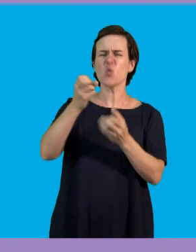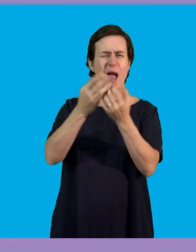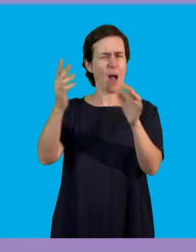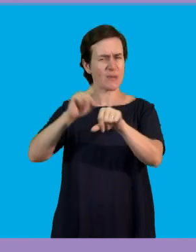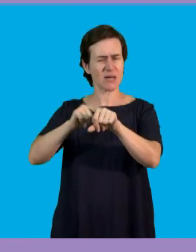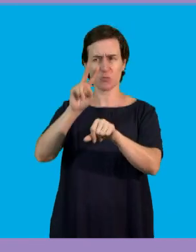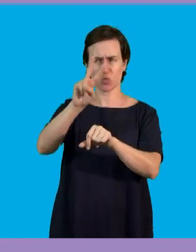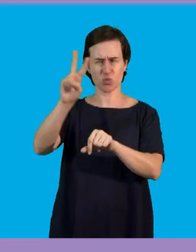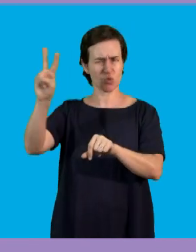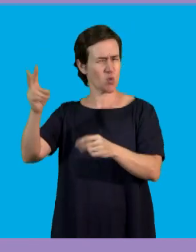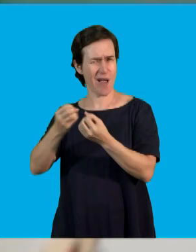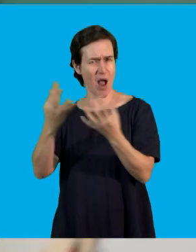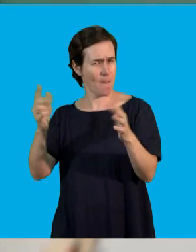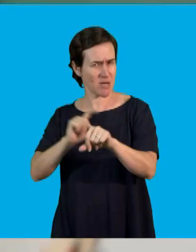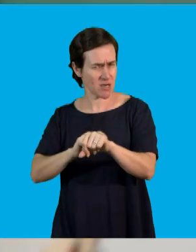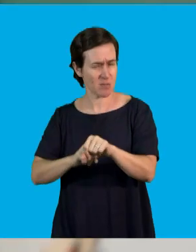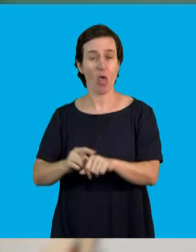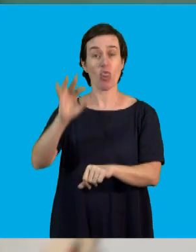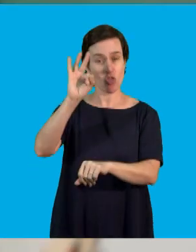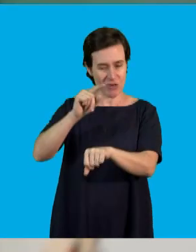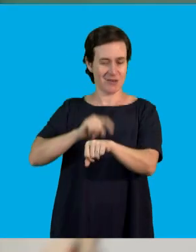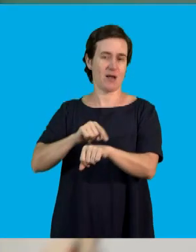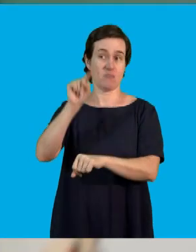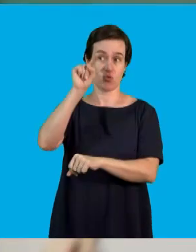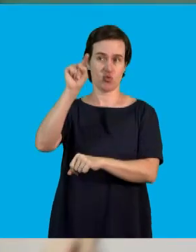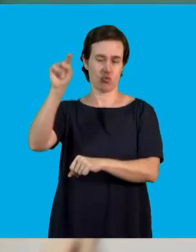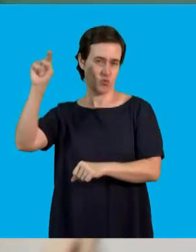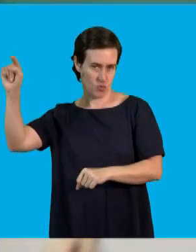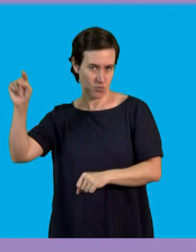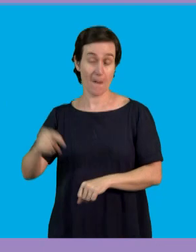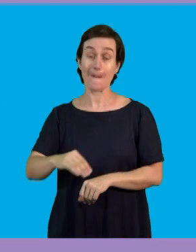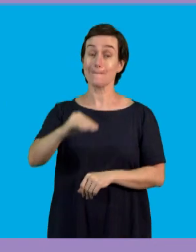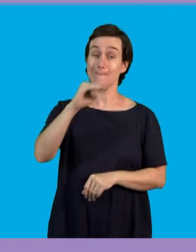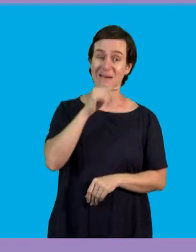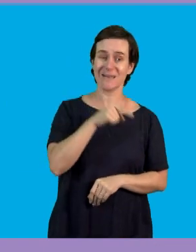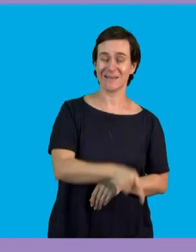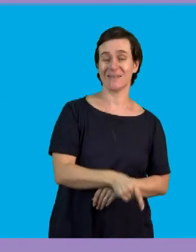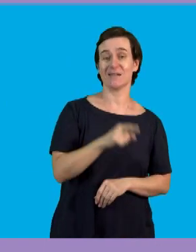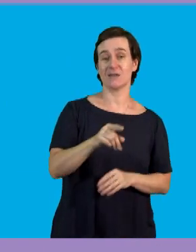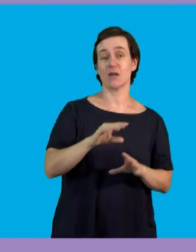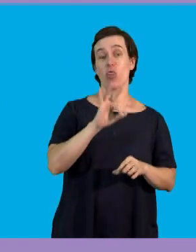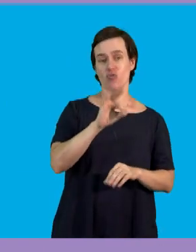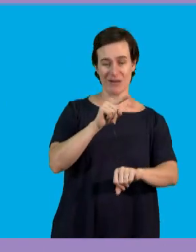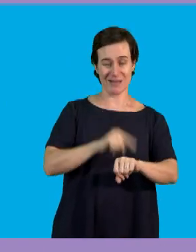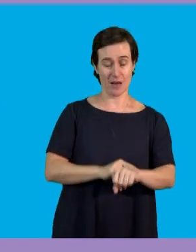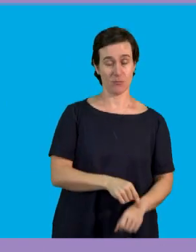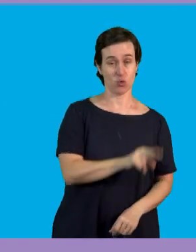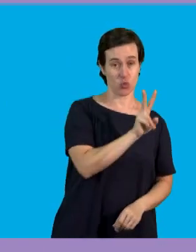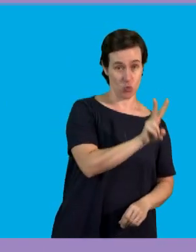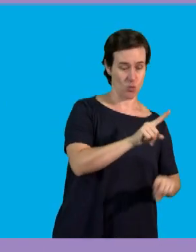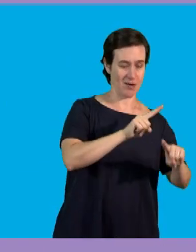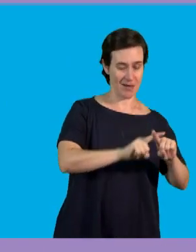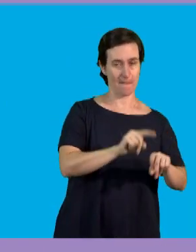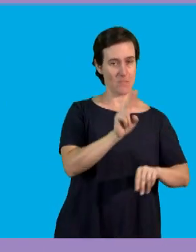the 2 appears 3 times. So this means I am going to list all of those 3